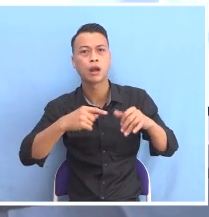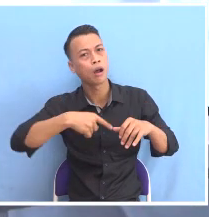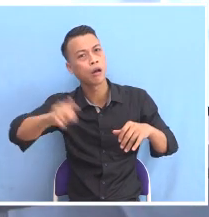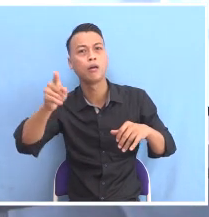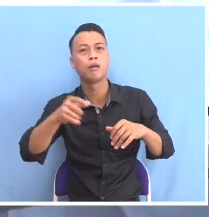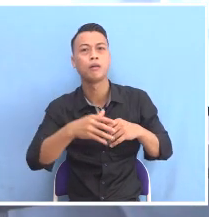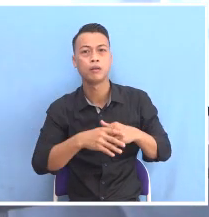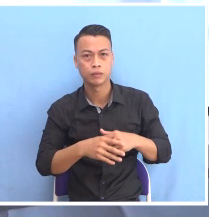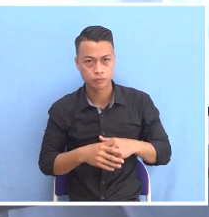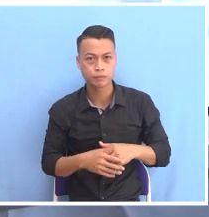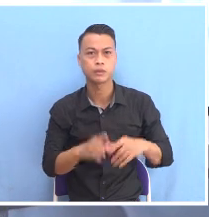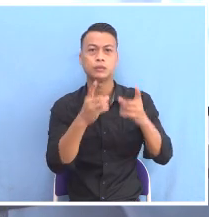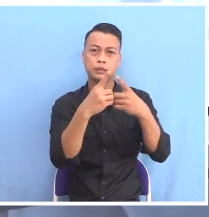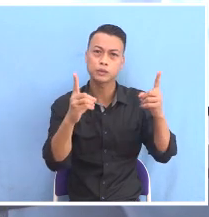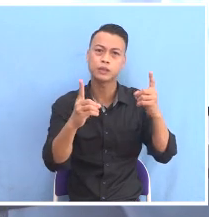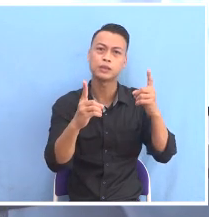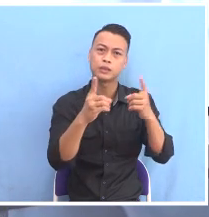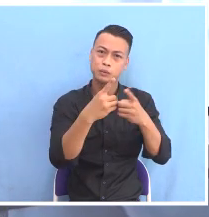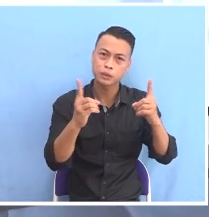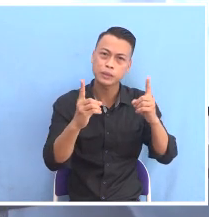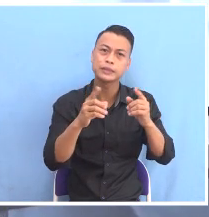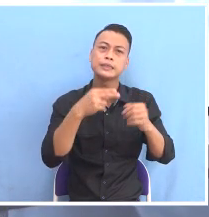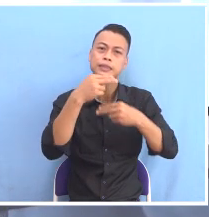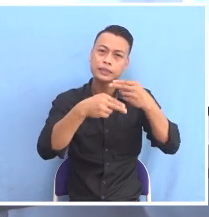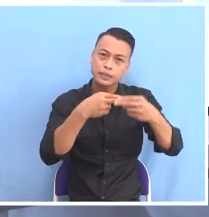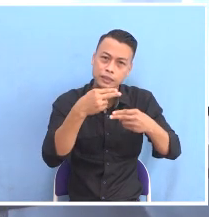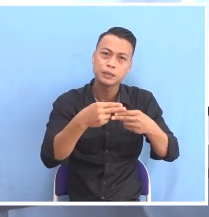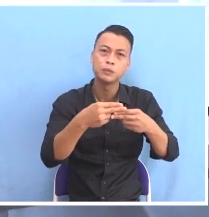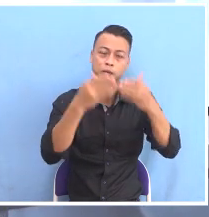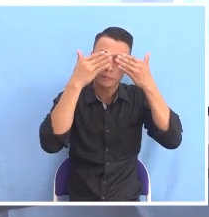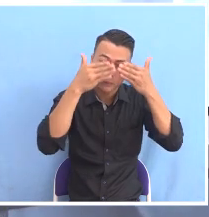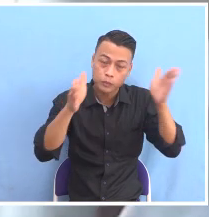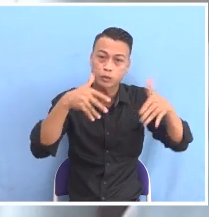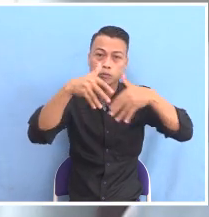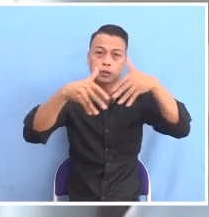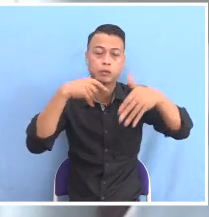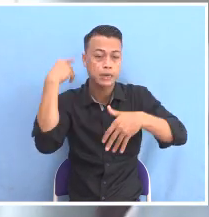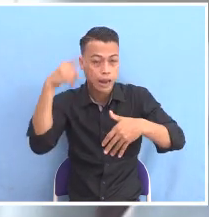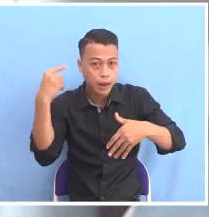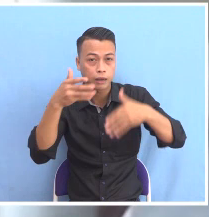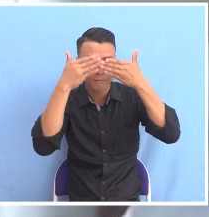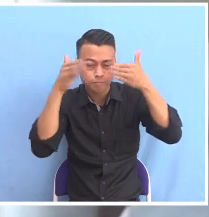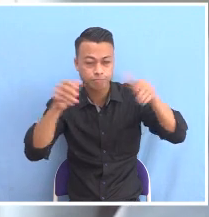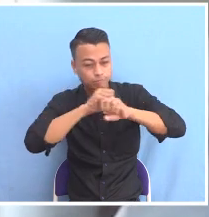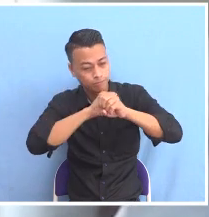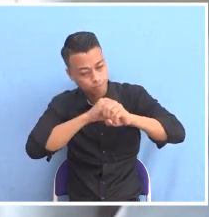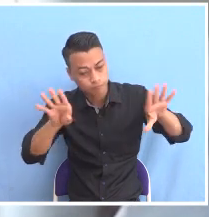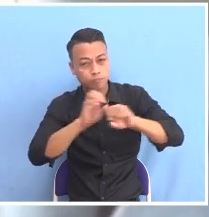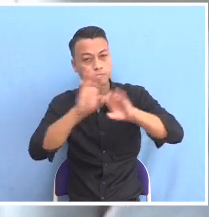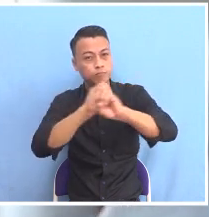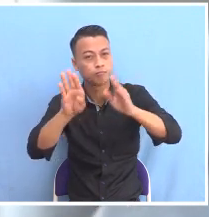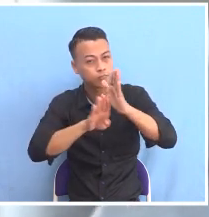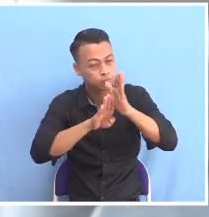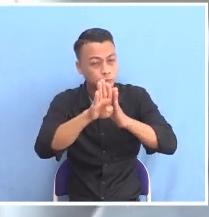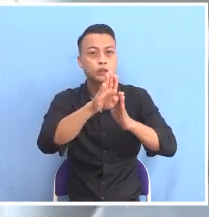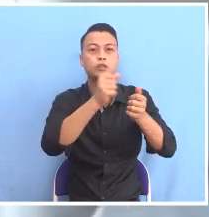John, democracy in Jim Hubulation or the Pema, in our GR, Lutunale or PP and Jinja or Pema song, you in